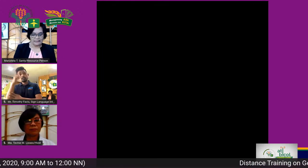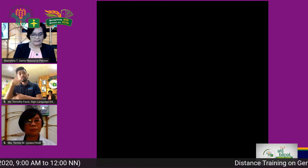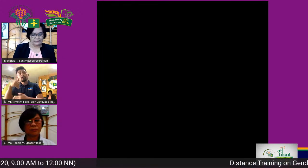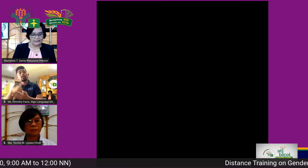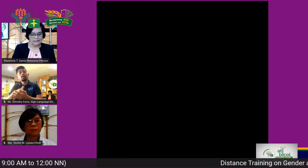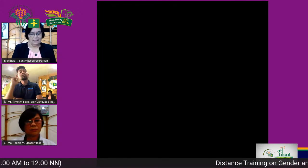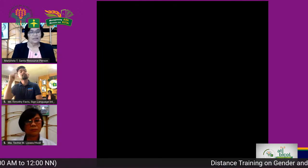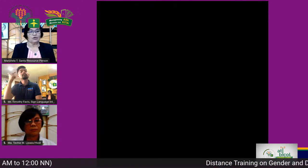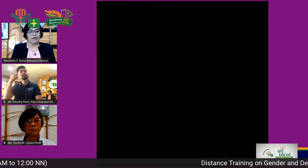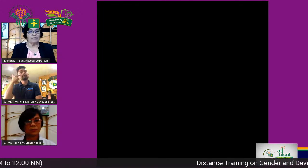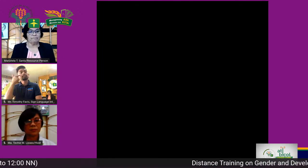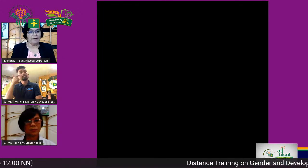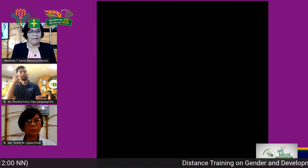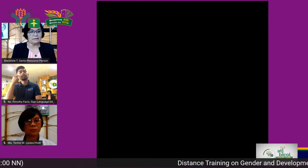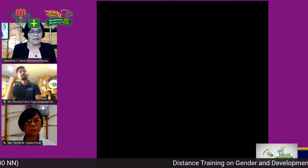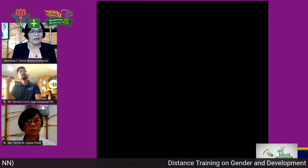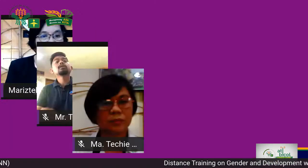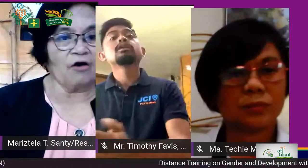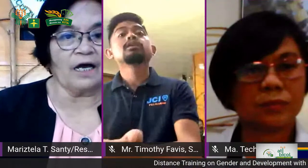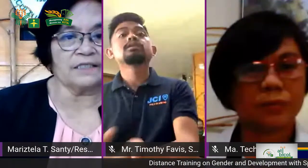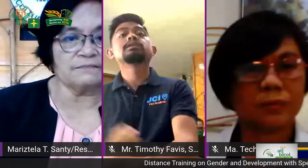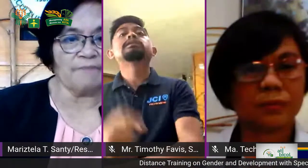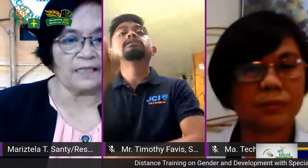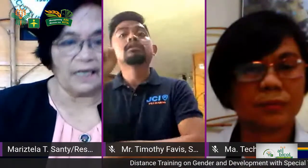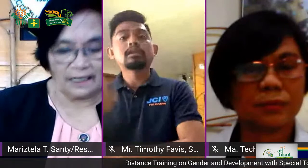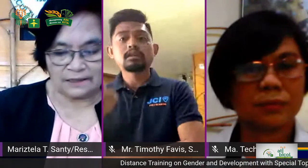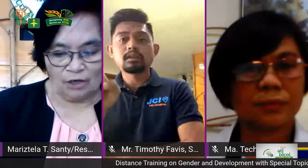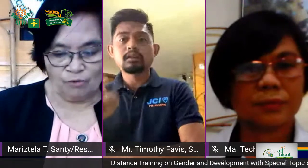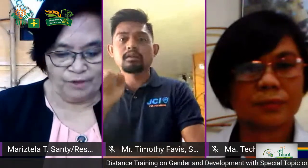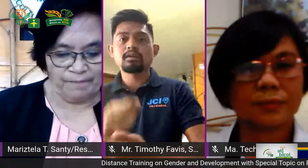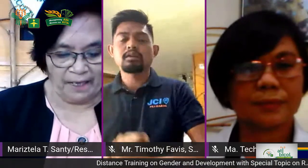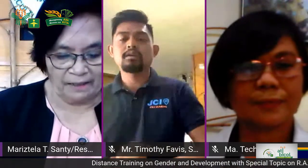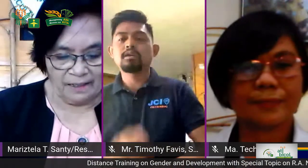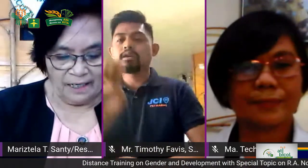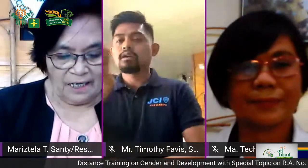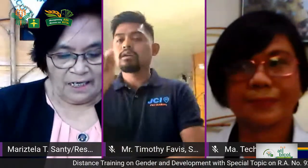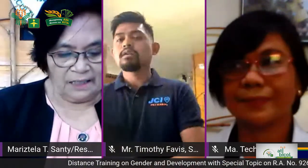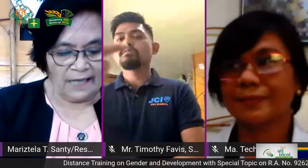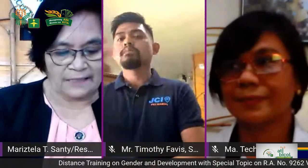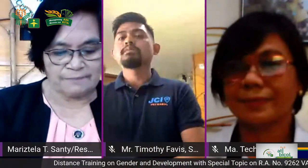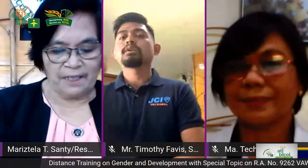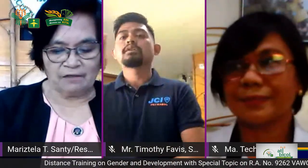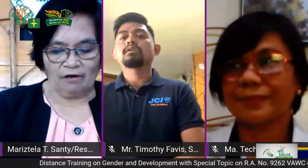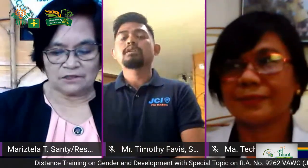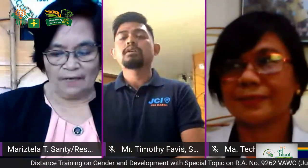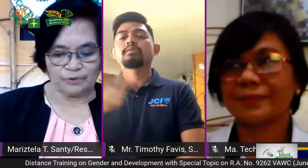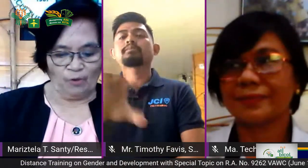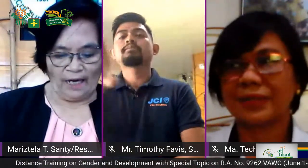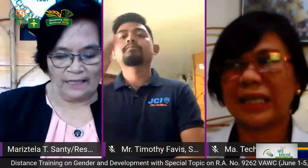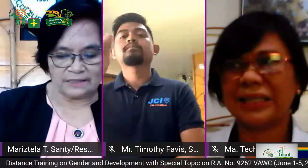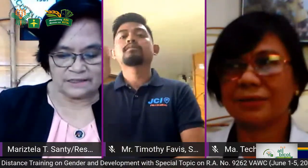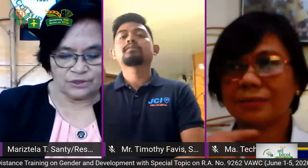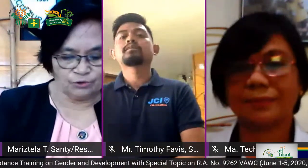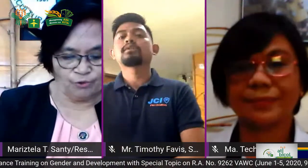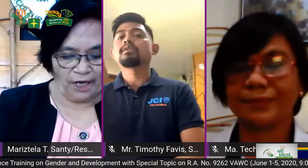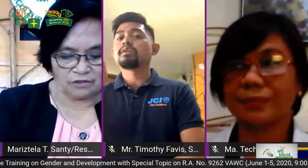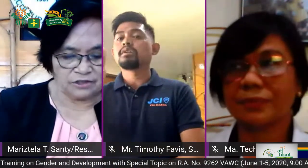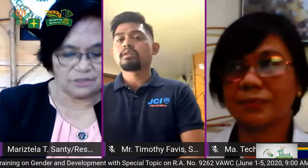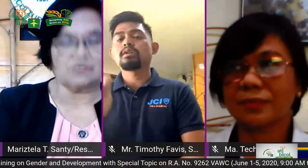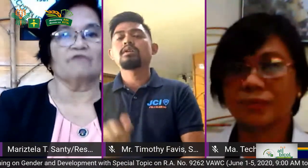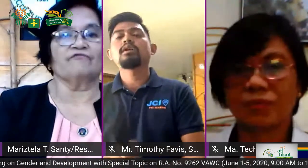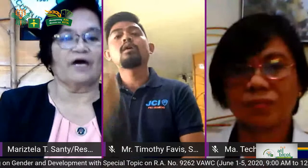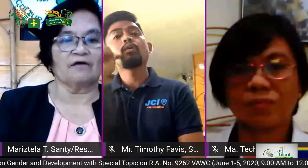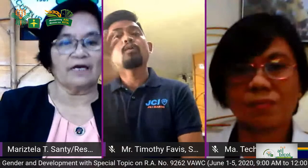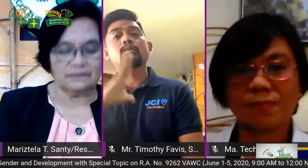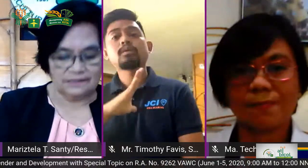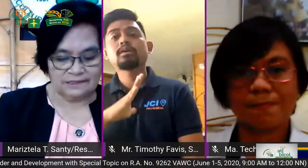are mandated to implement and localize Magna Carta of Women. It has been conceptualized due to